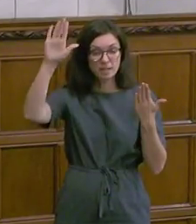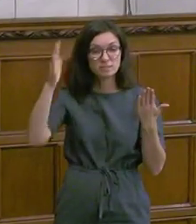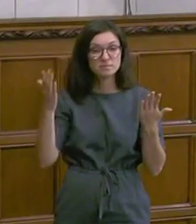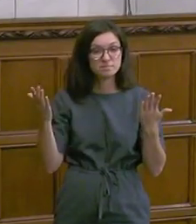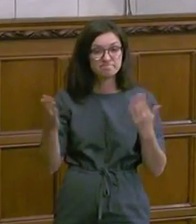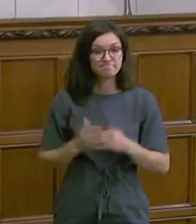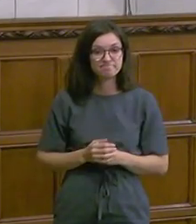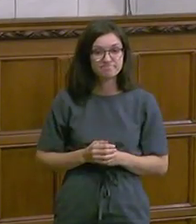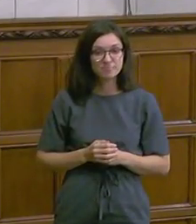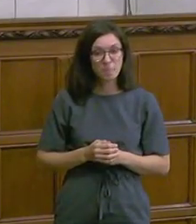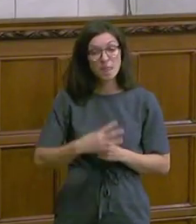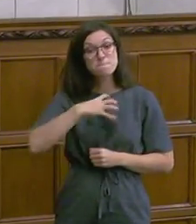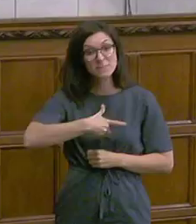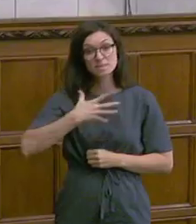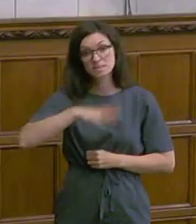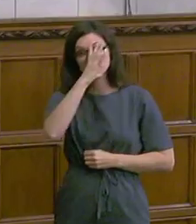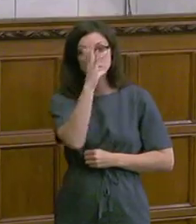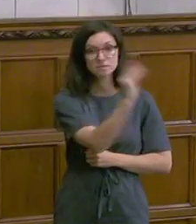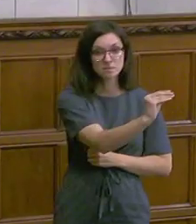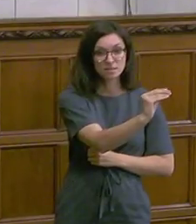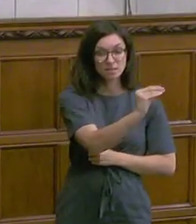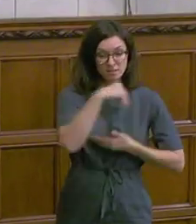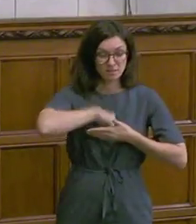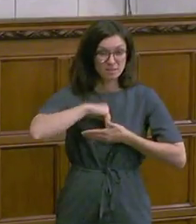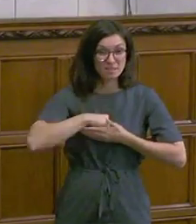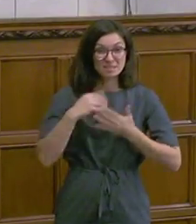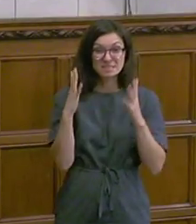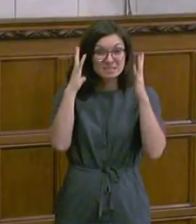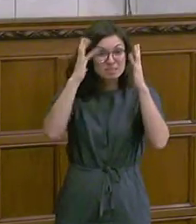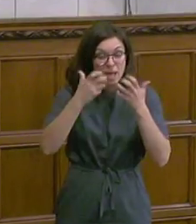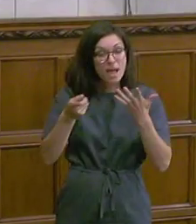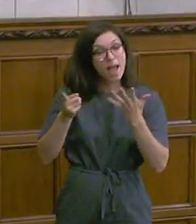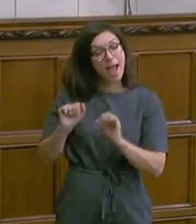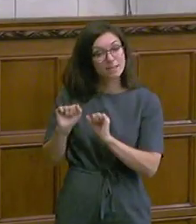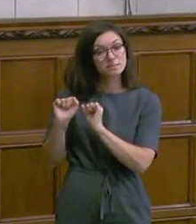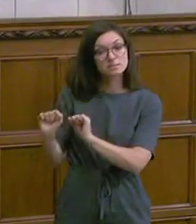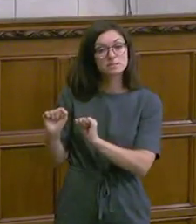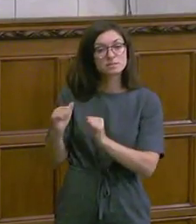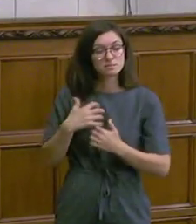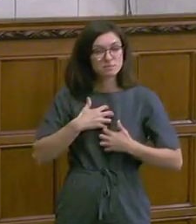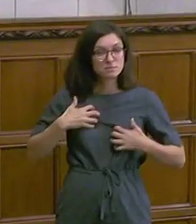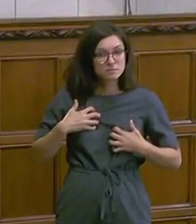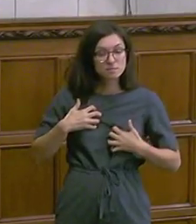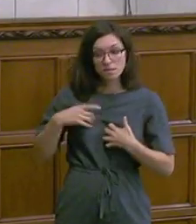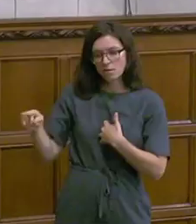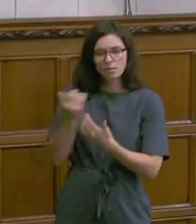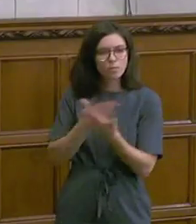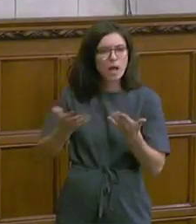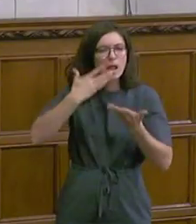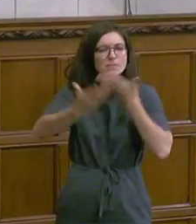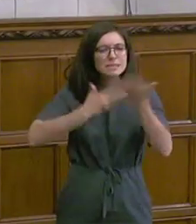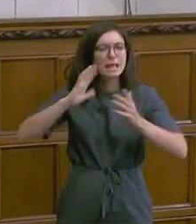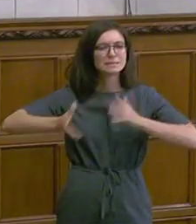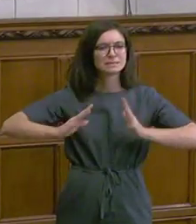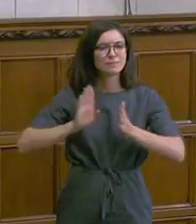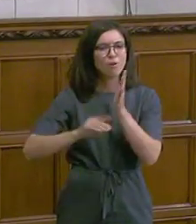unless he takes some urgent action, the despair and emptiness so well articulated by Thomas will continue to be felt by more